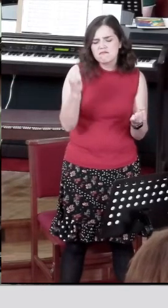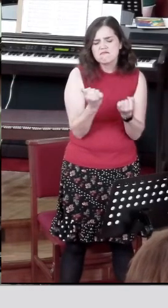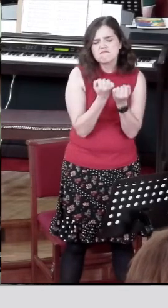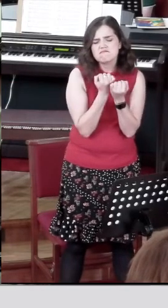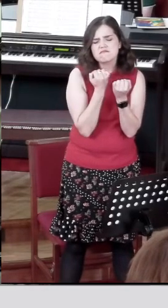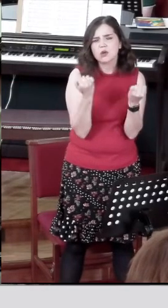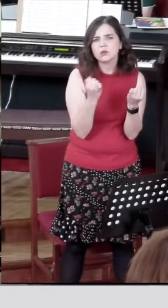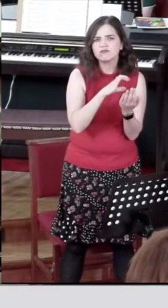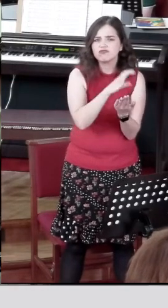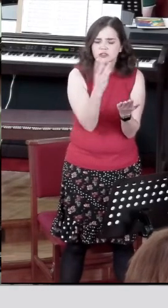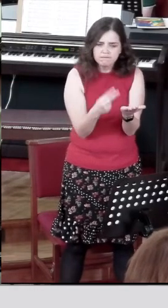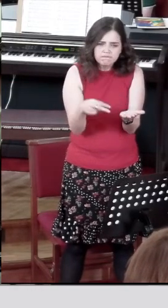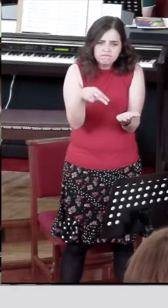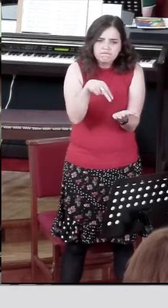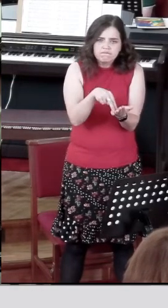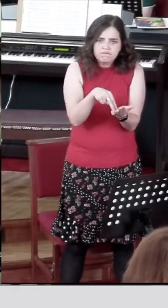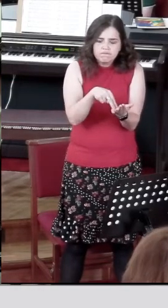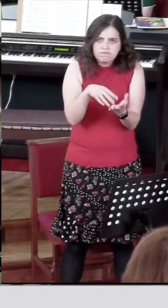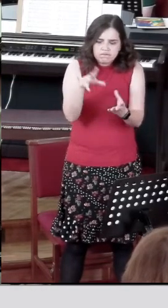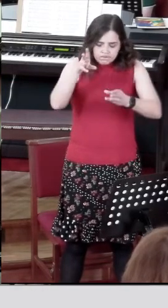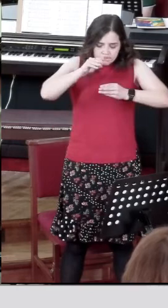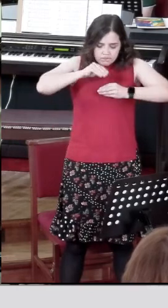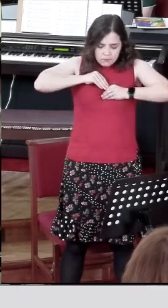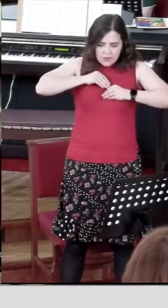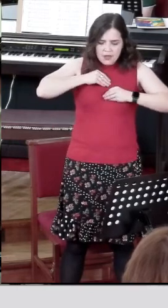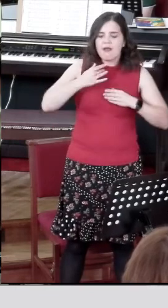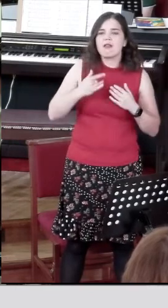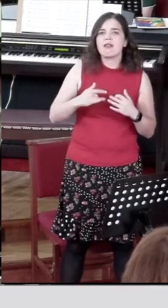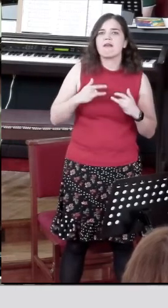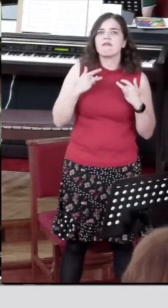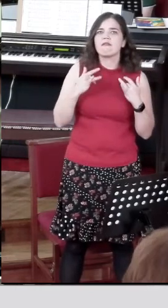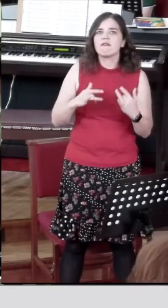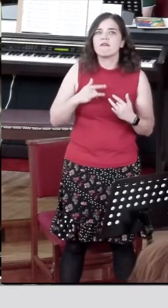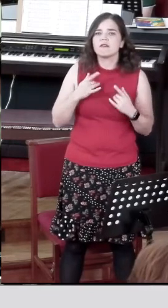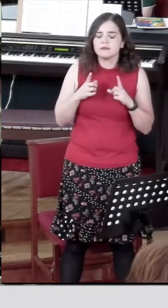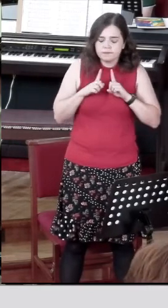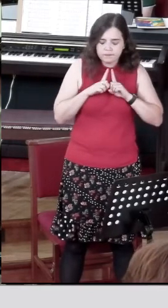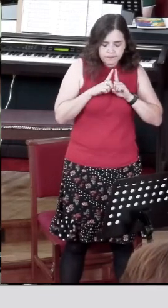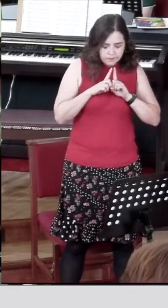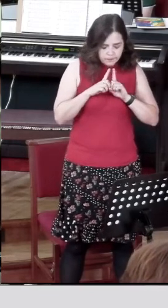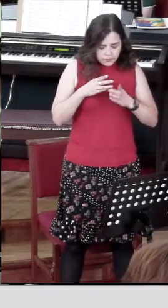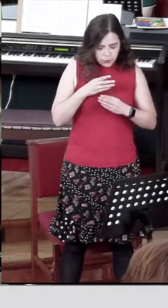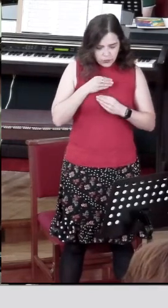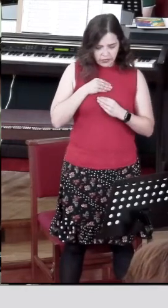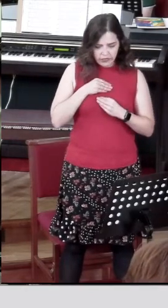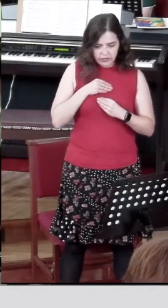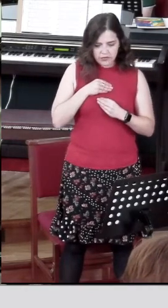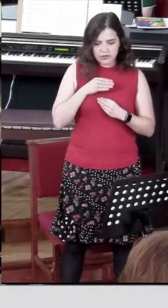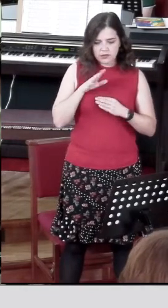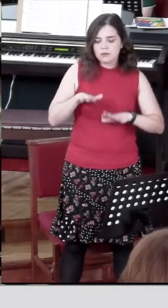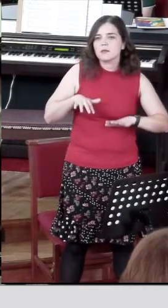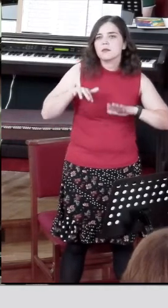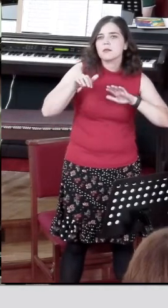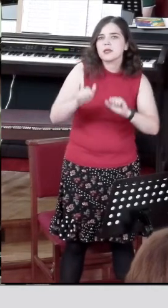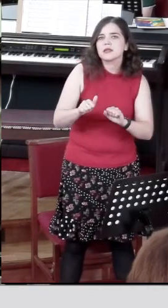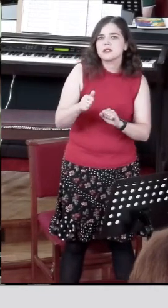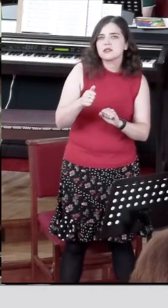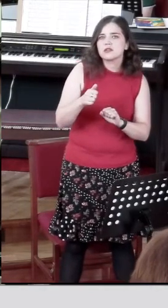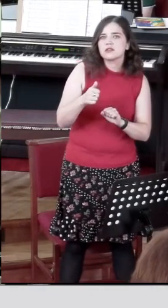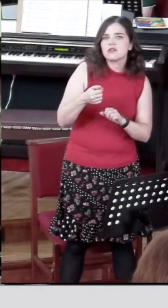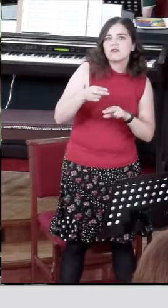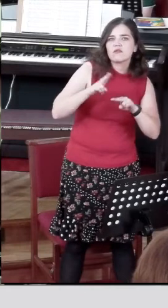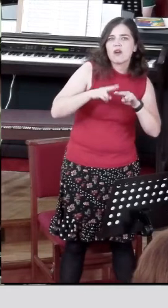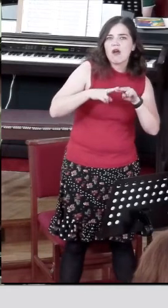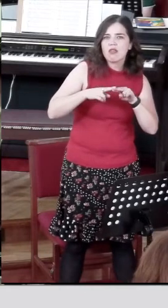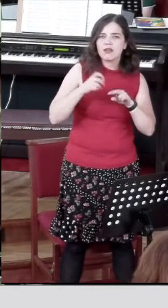of the risen Christ in your lives. And the blessing of God Almighty, the Father, the Son,